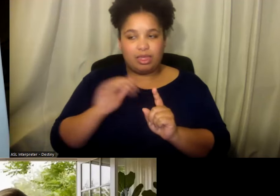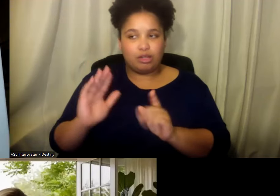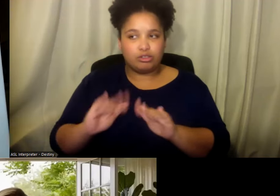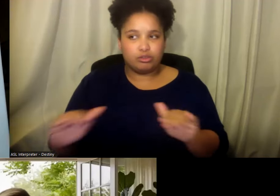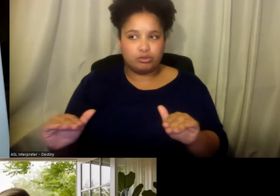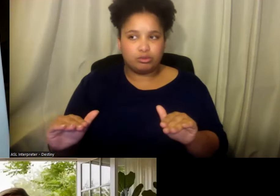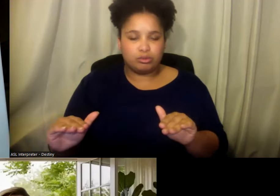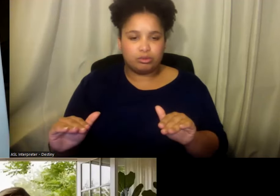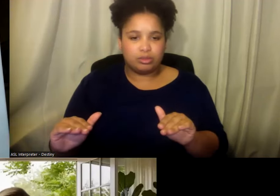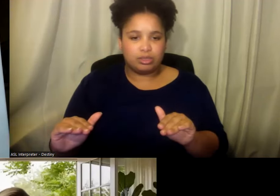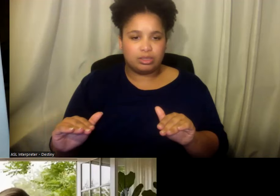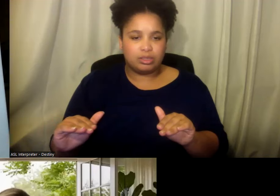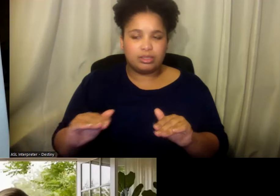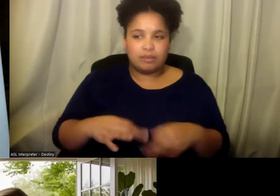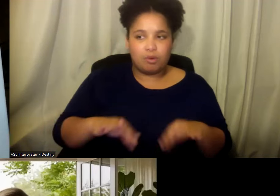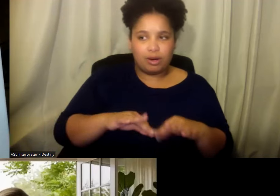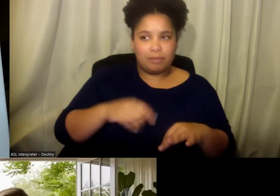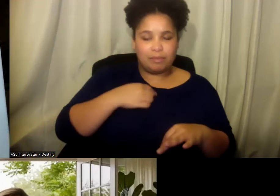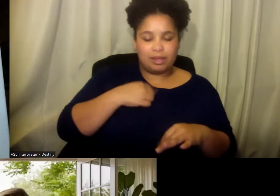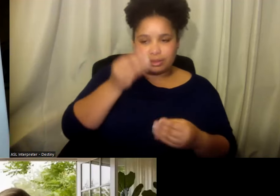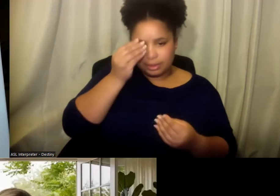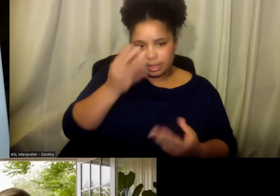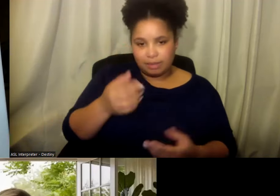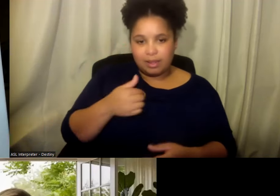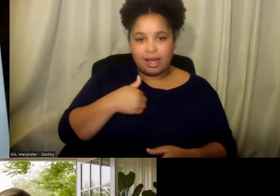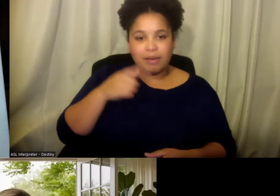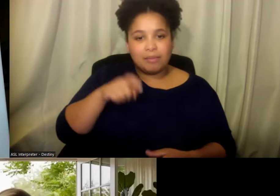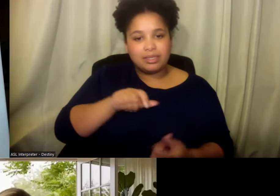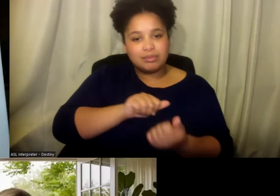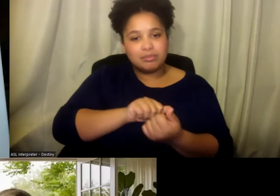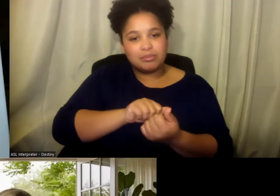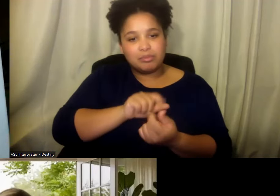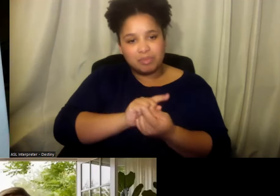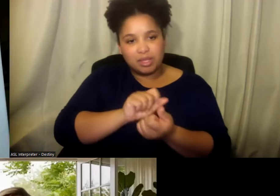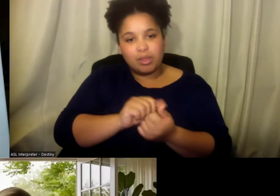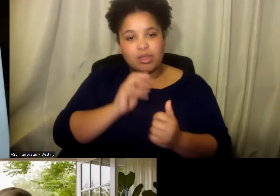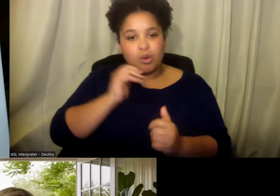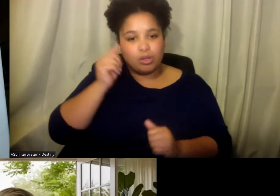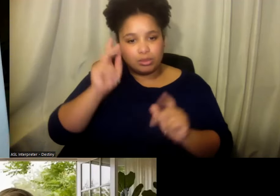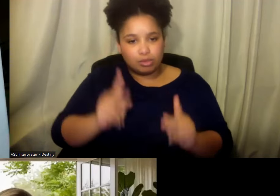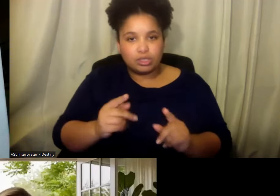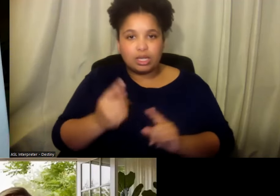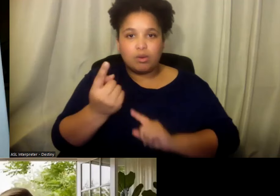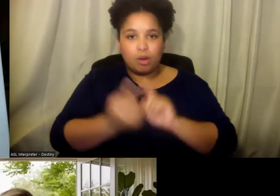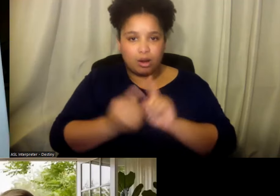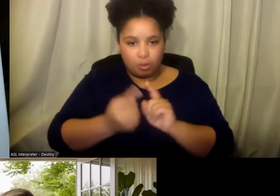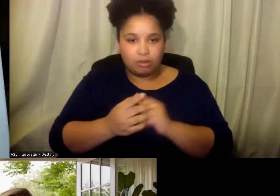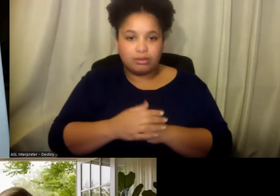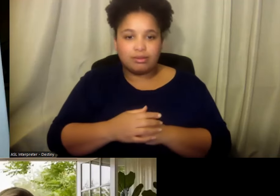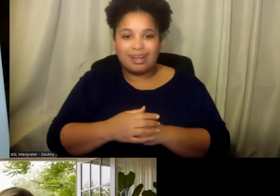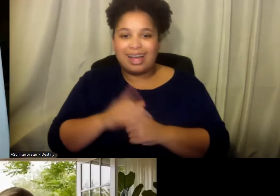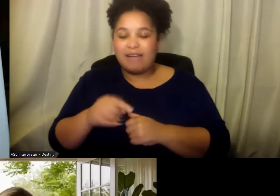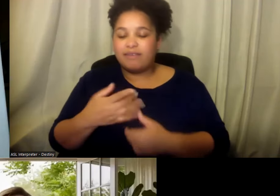children. It's critical that I tell them I must meet with that older adult alone. I have to